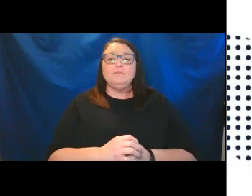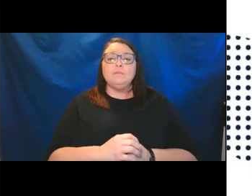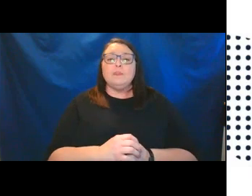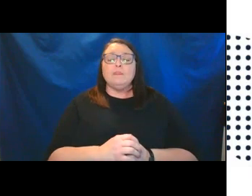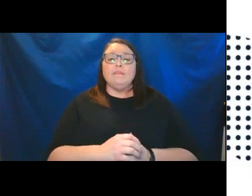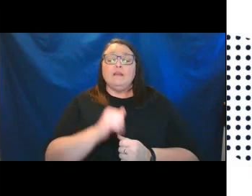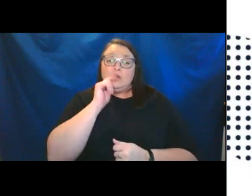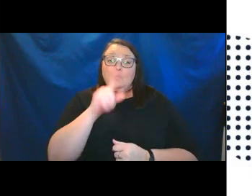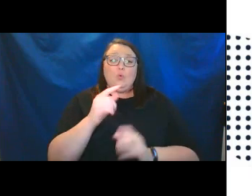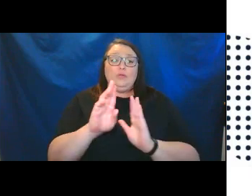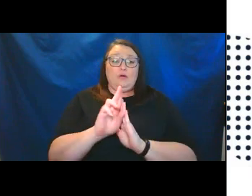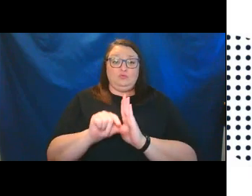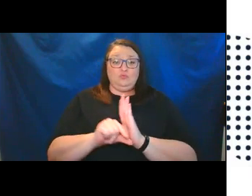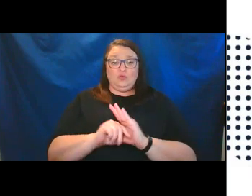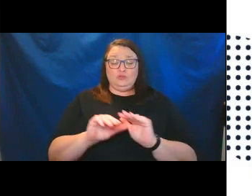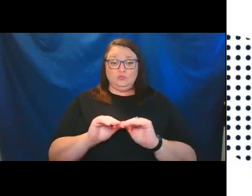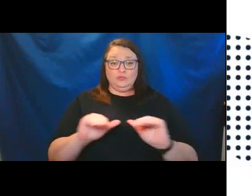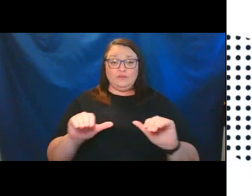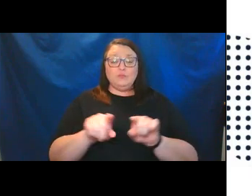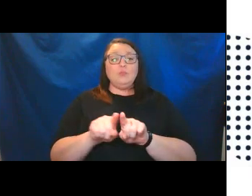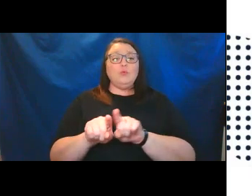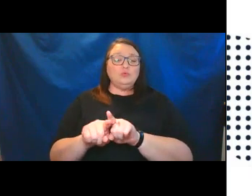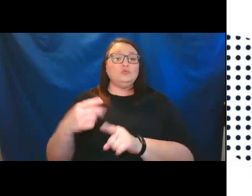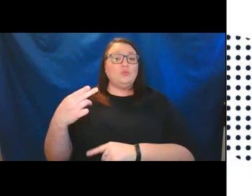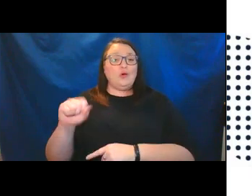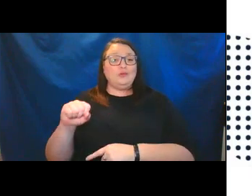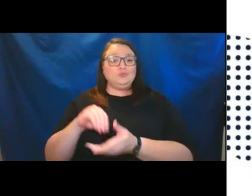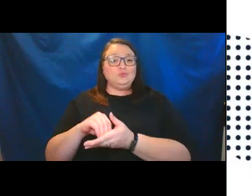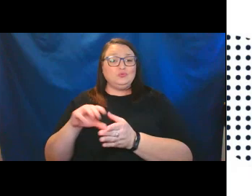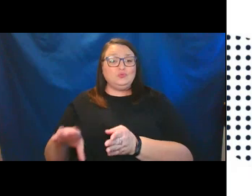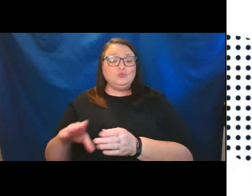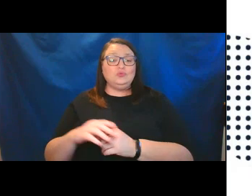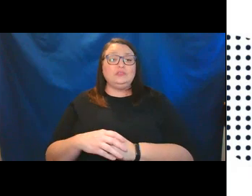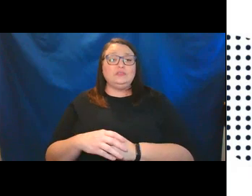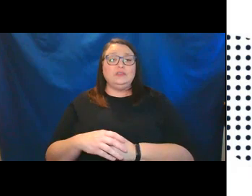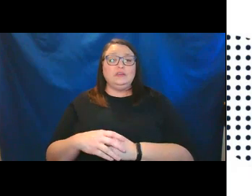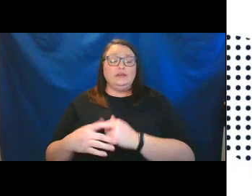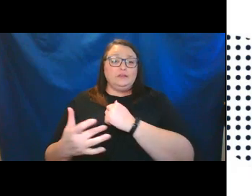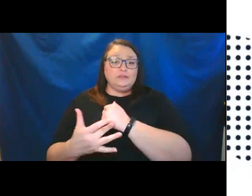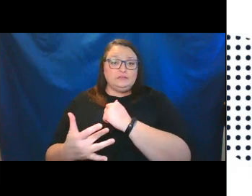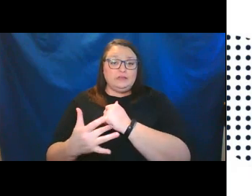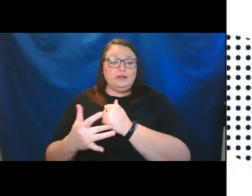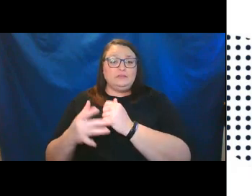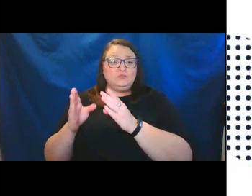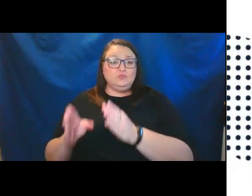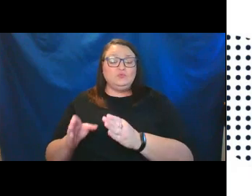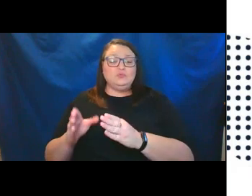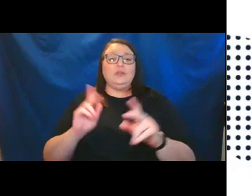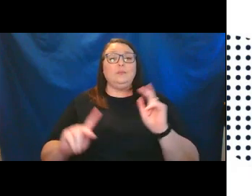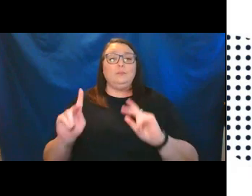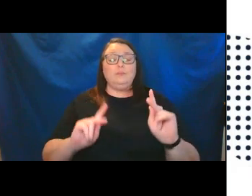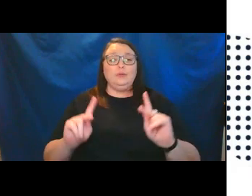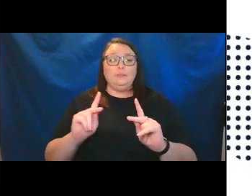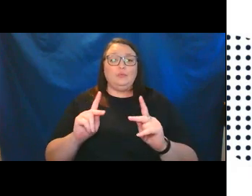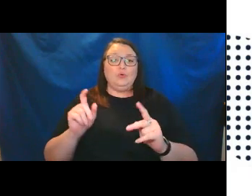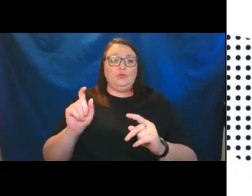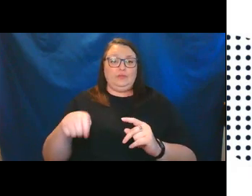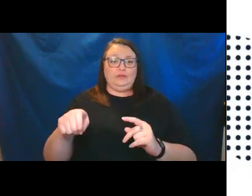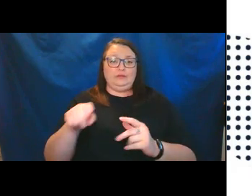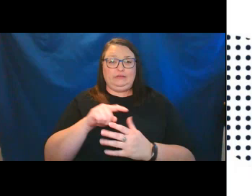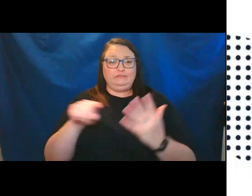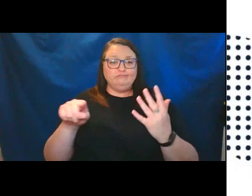undergraduate level trainees, but high schoolers, techs, and people that are in need of those trainings